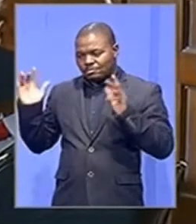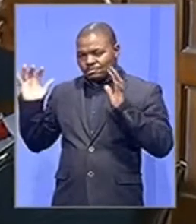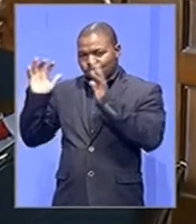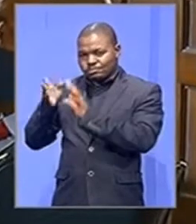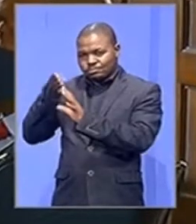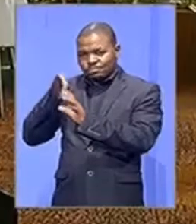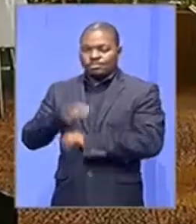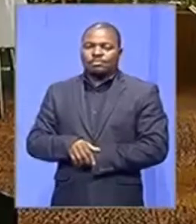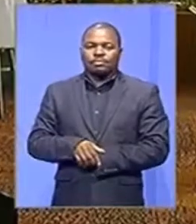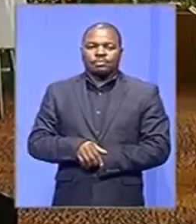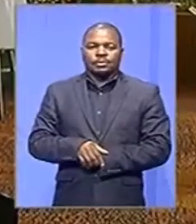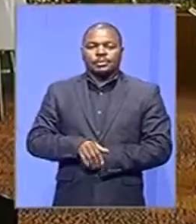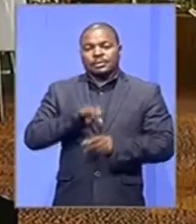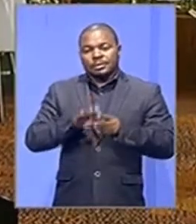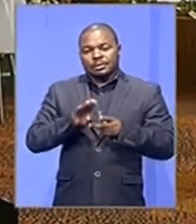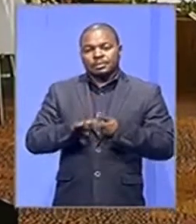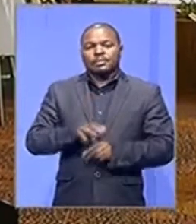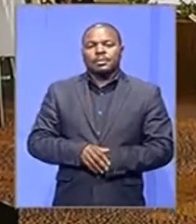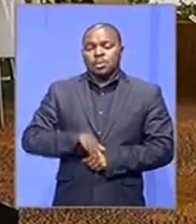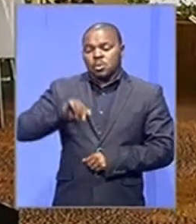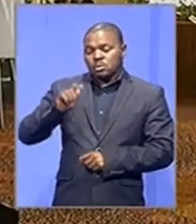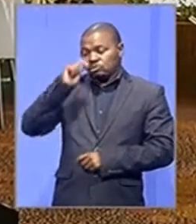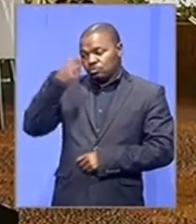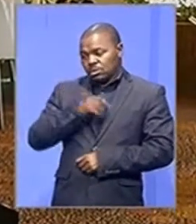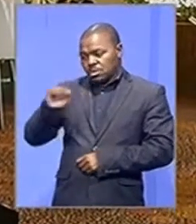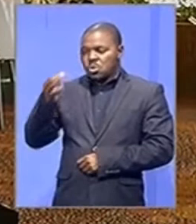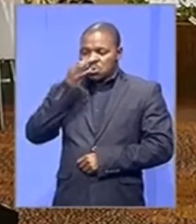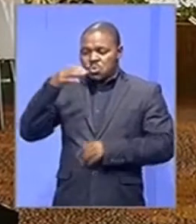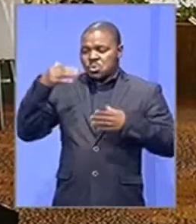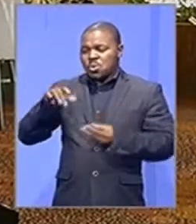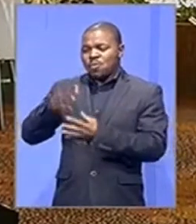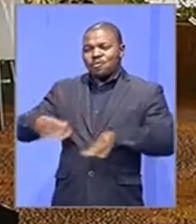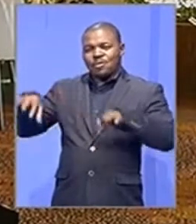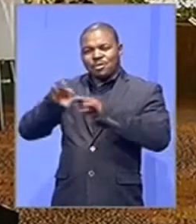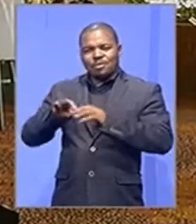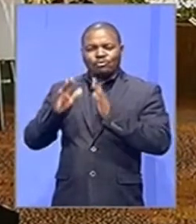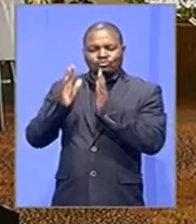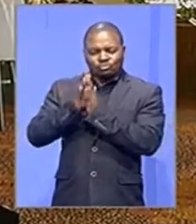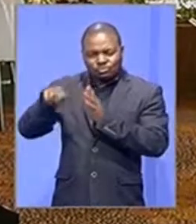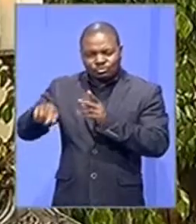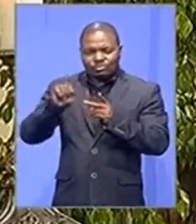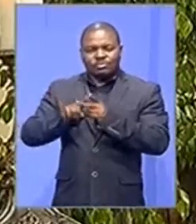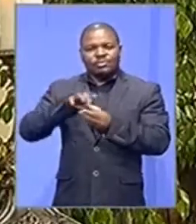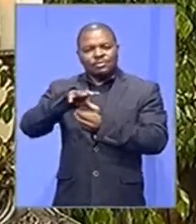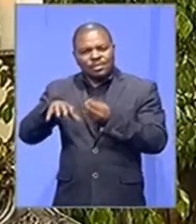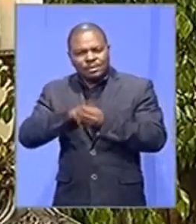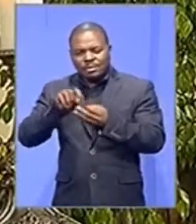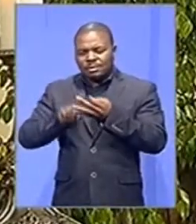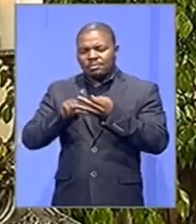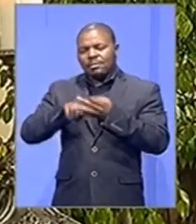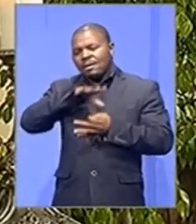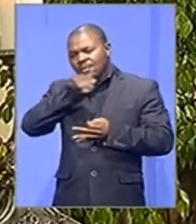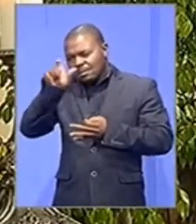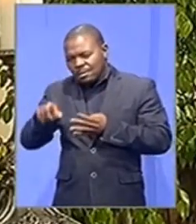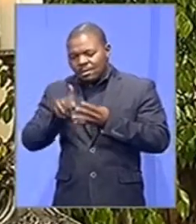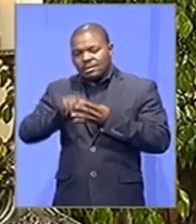tlotlo. Morwa wa gagwe o ne a bua ka boleng bo a bo dirileng go ba lelapa, kereke, maemo a gagwe jaaka mo Afrikanere le Maaforika